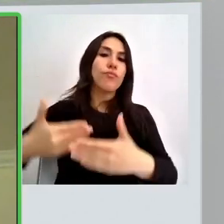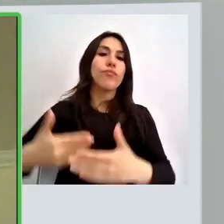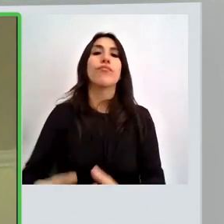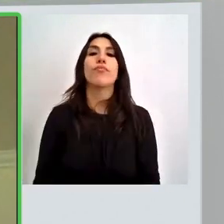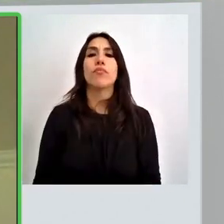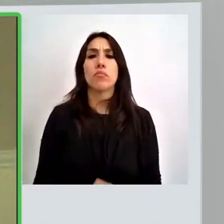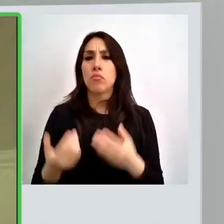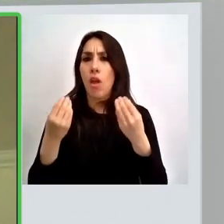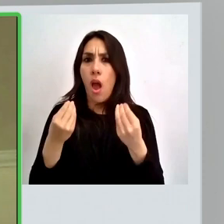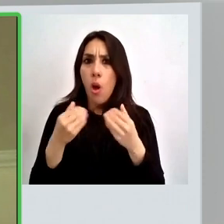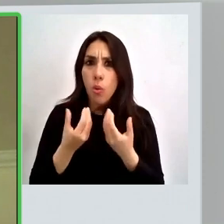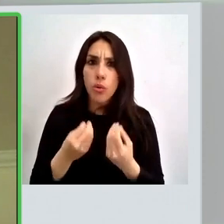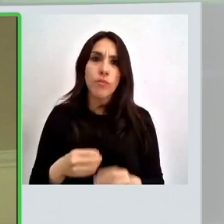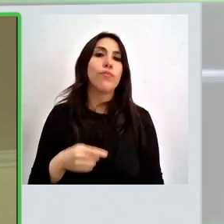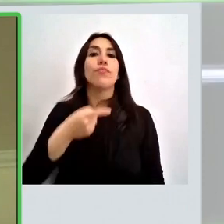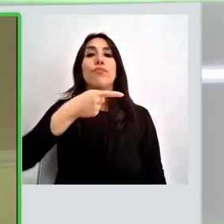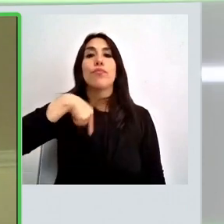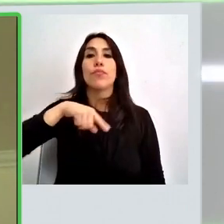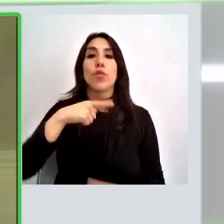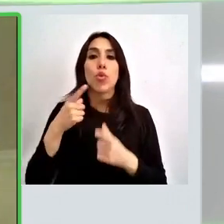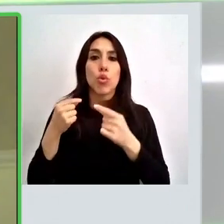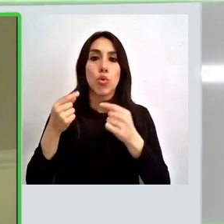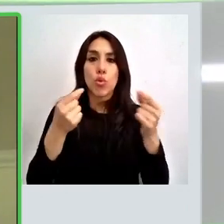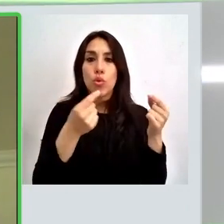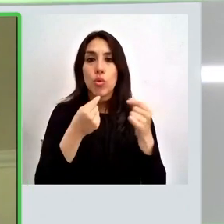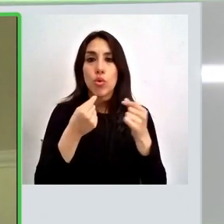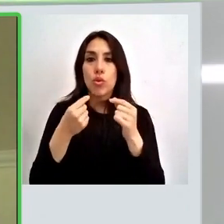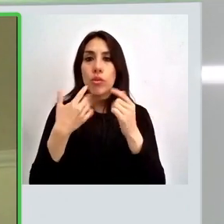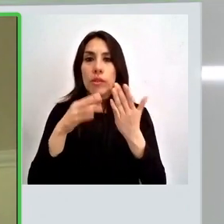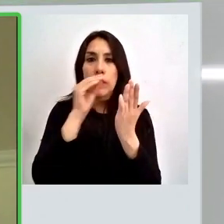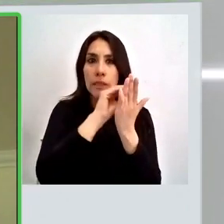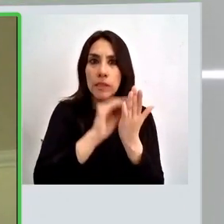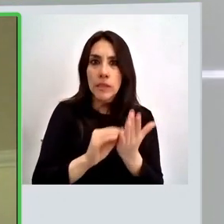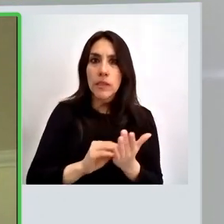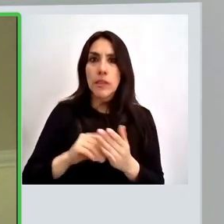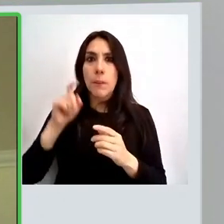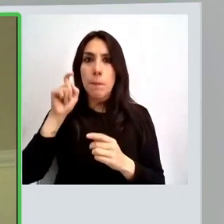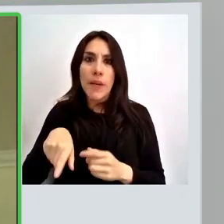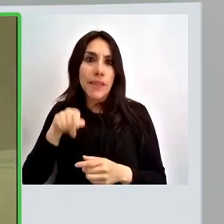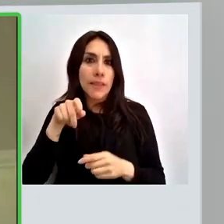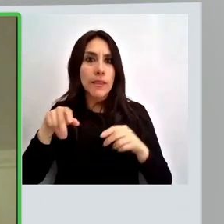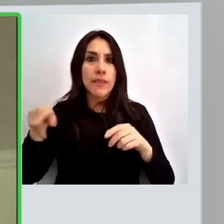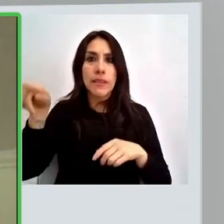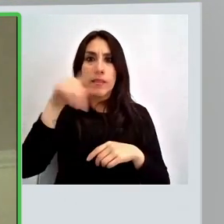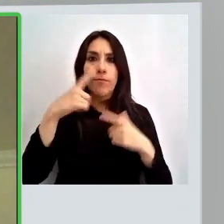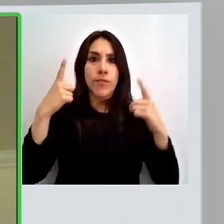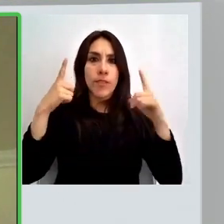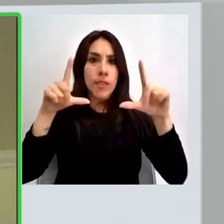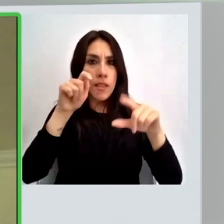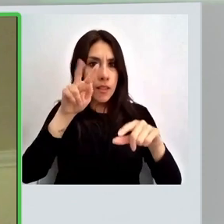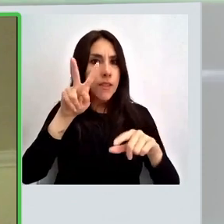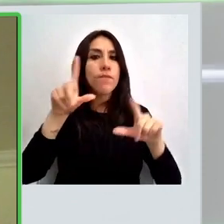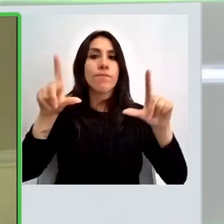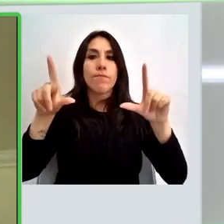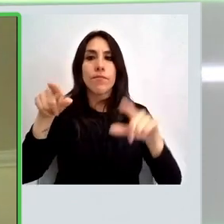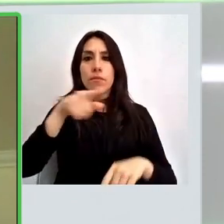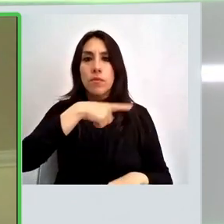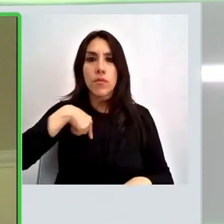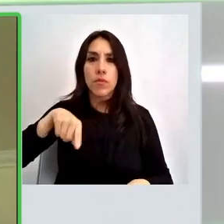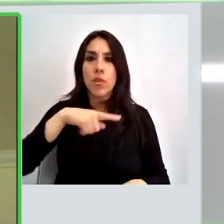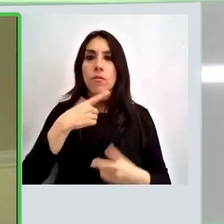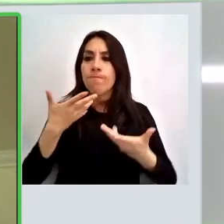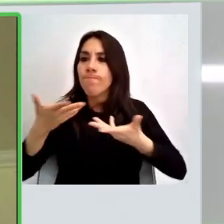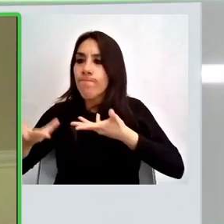set had to have the chip, well, the manufacturers, both domestic, but also